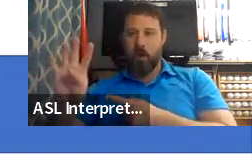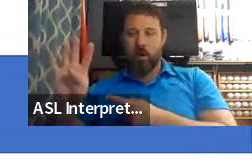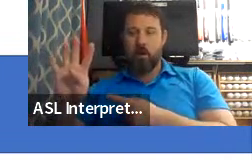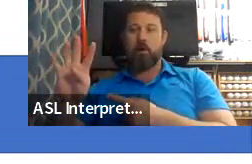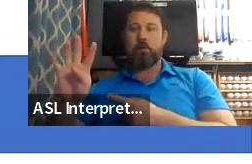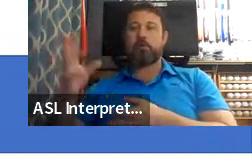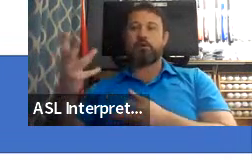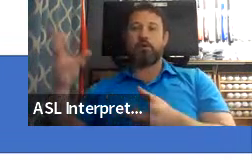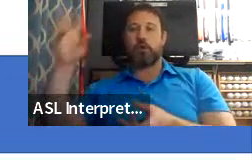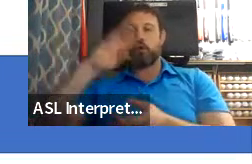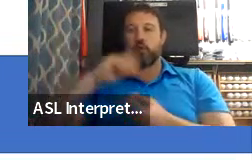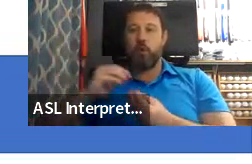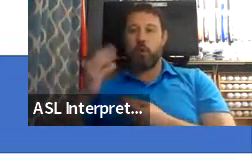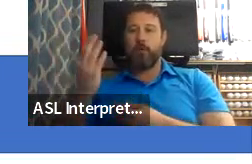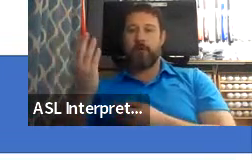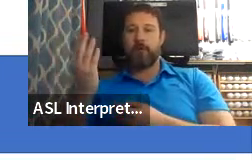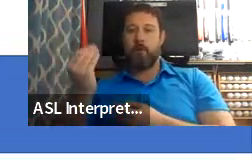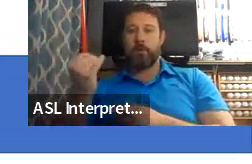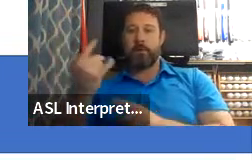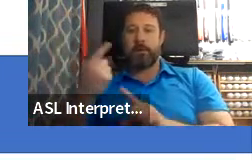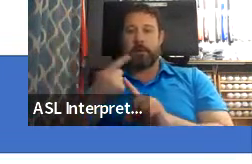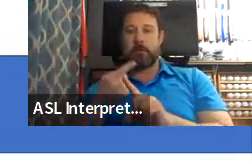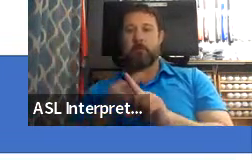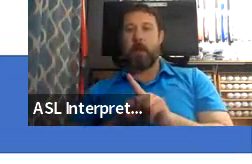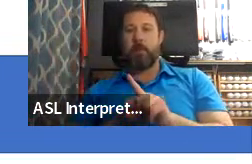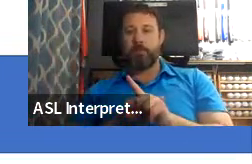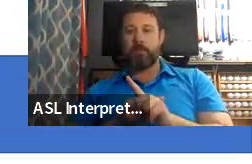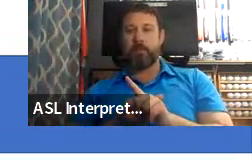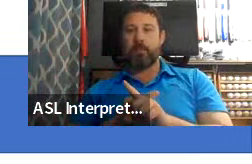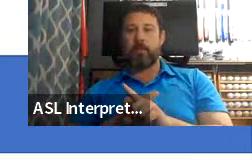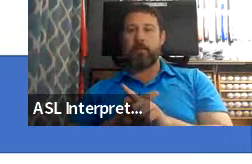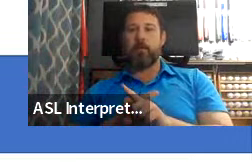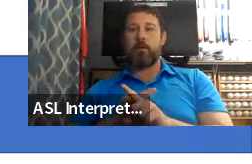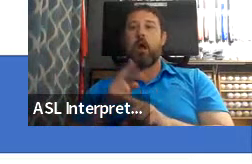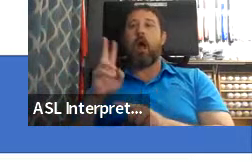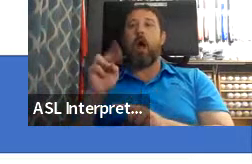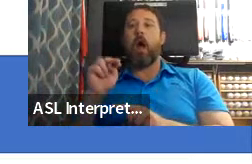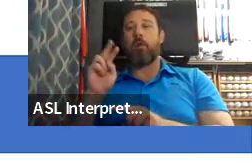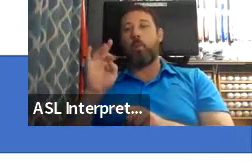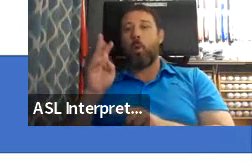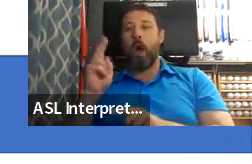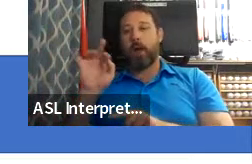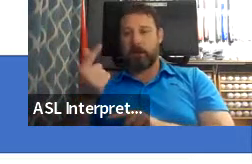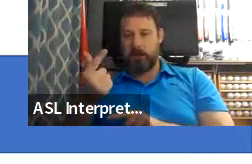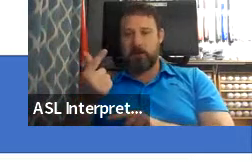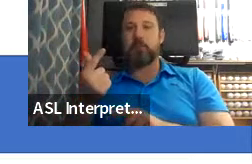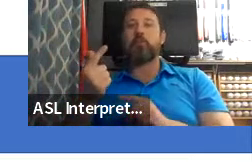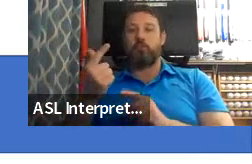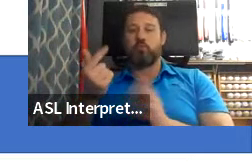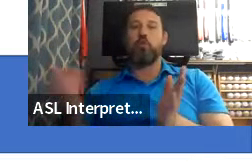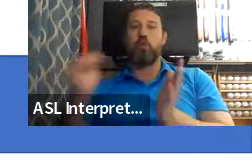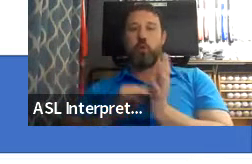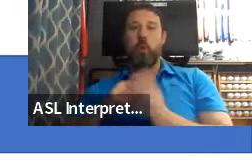the total of that 14-month unwinding renewal period.